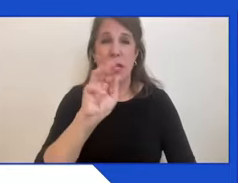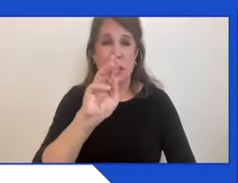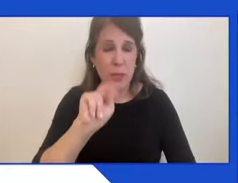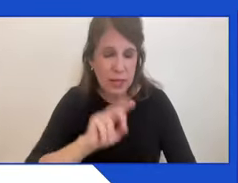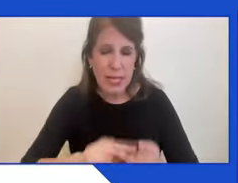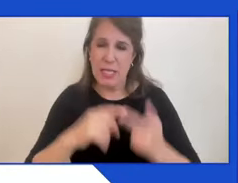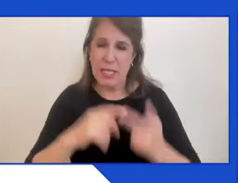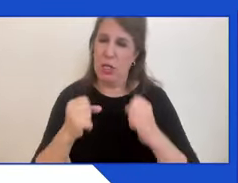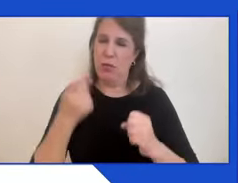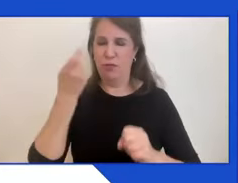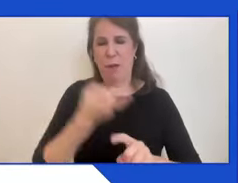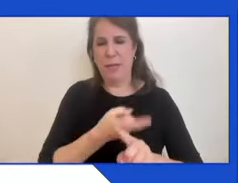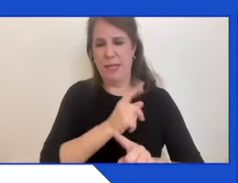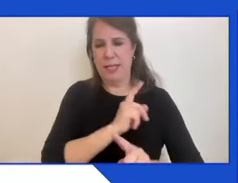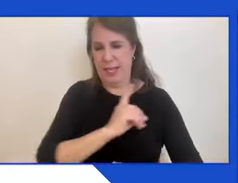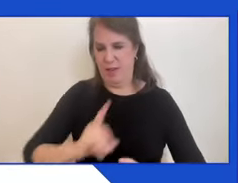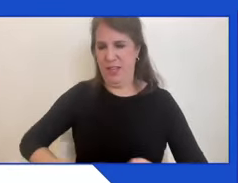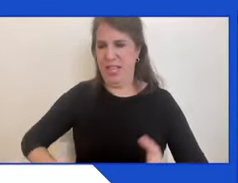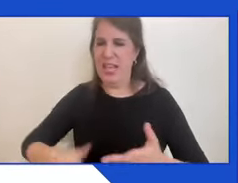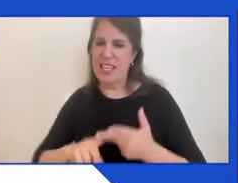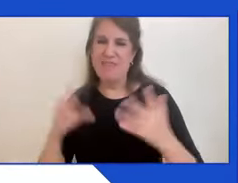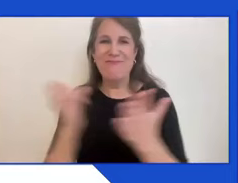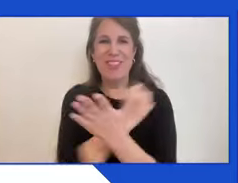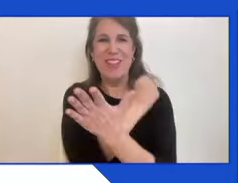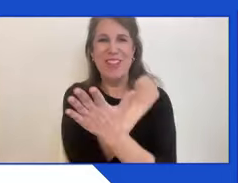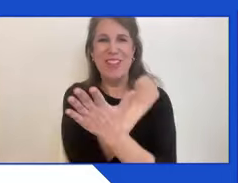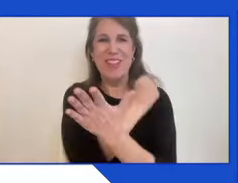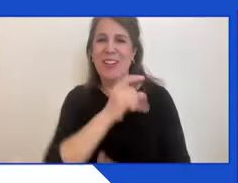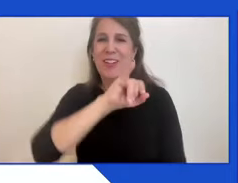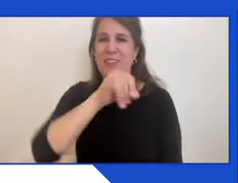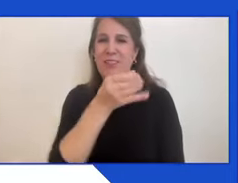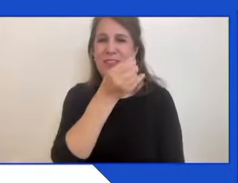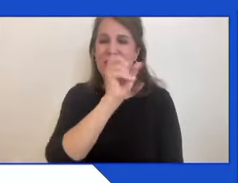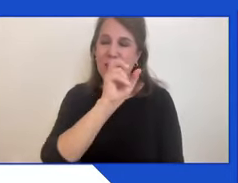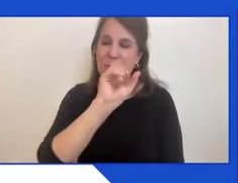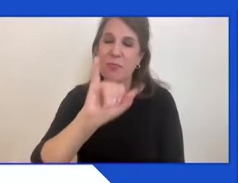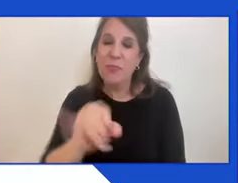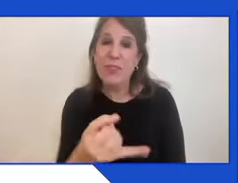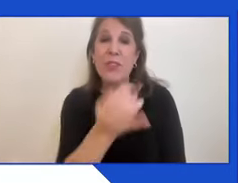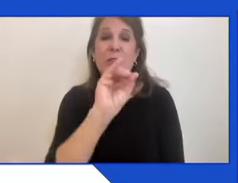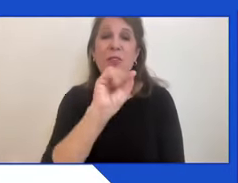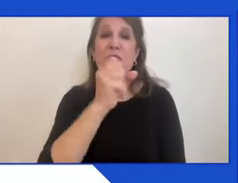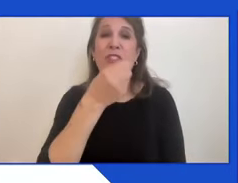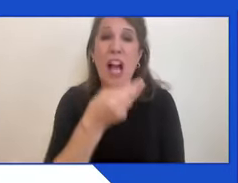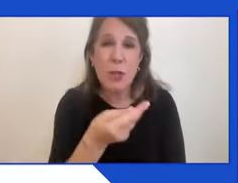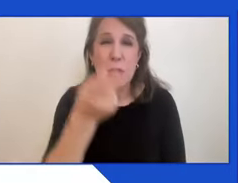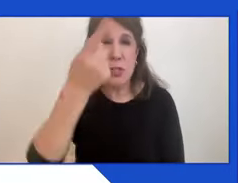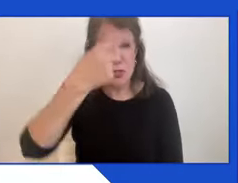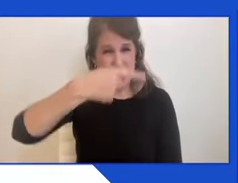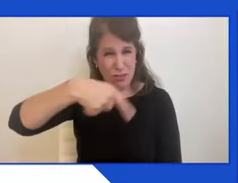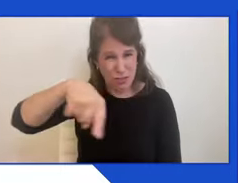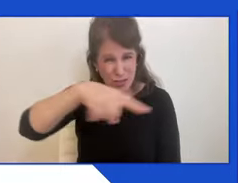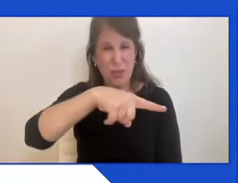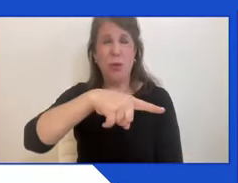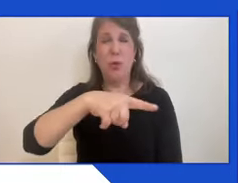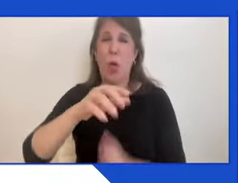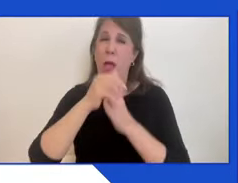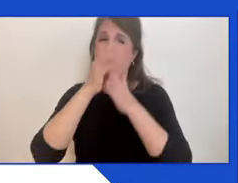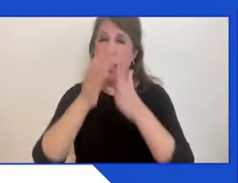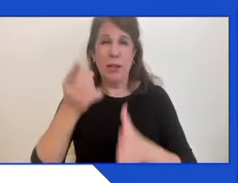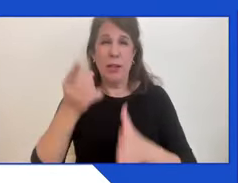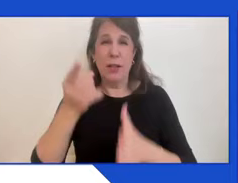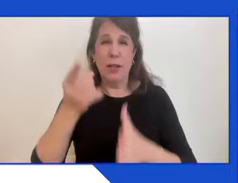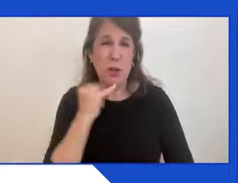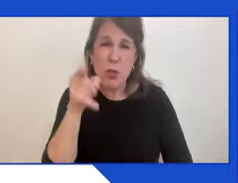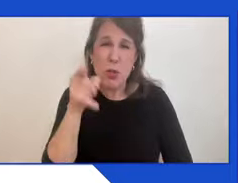and the victories of Joshua. You, the leaders of Israel, and you alone should determine how